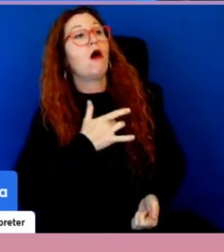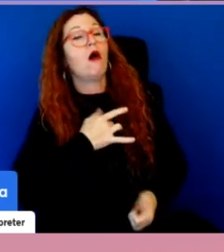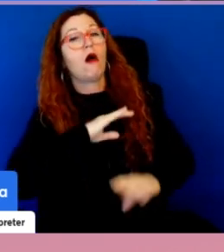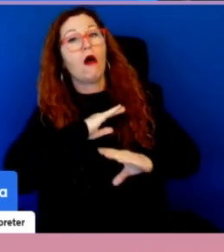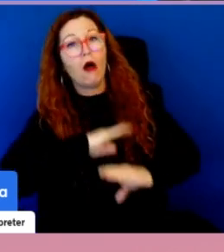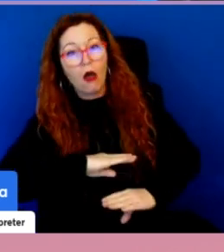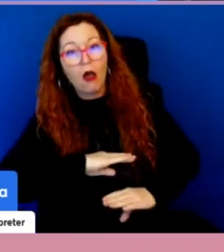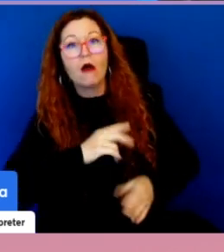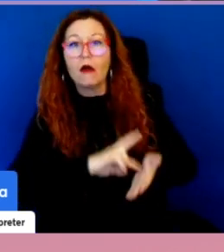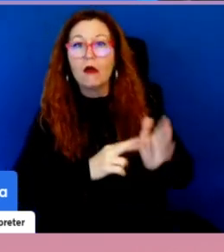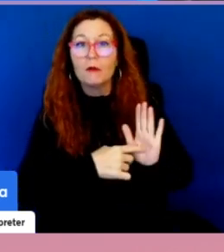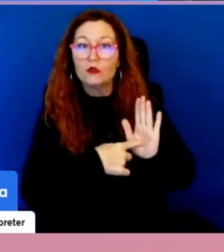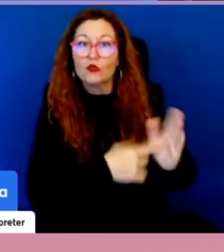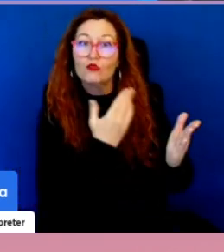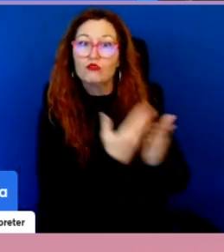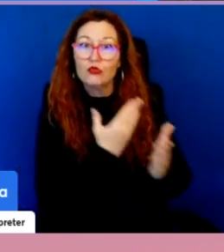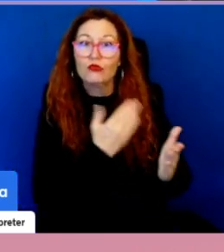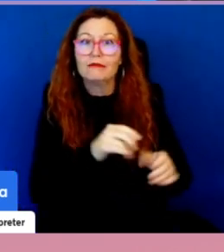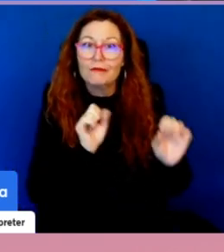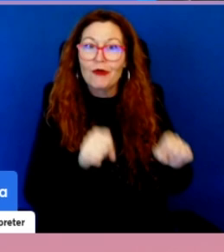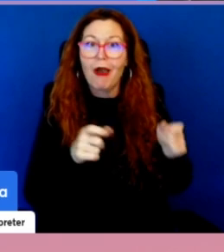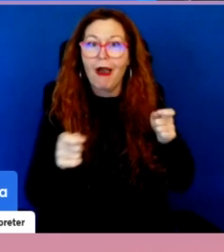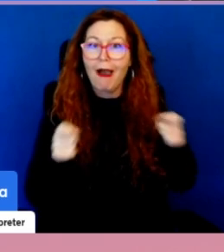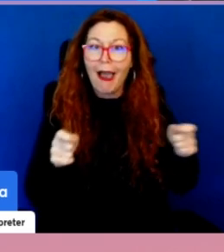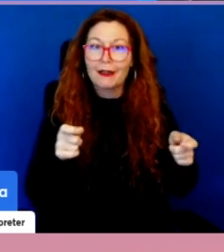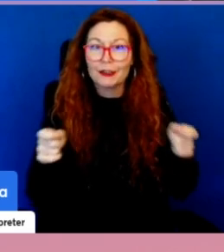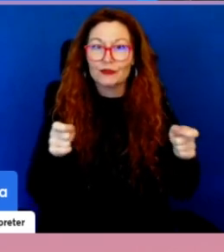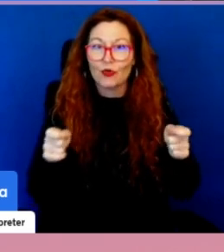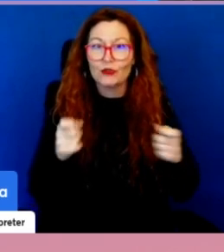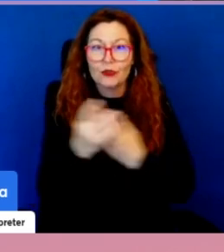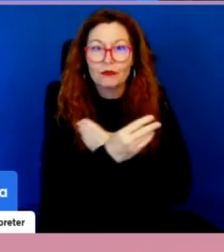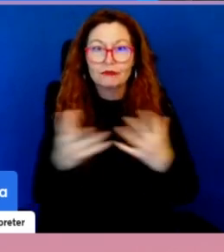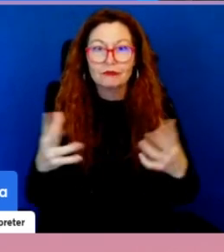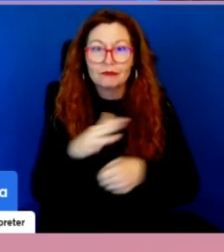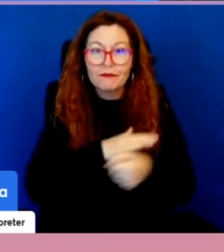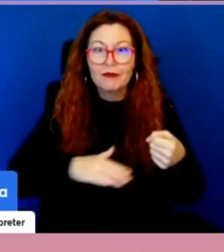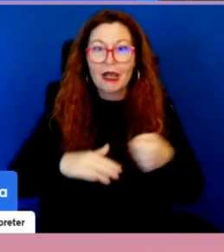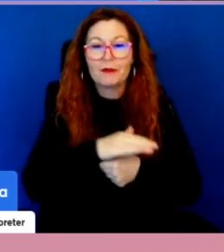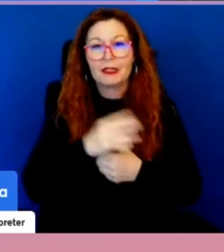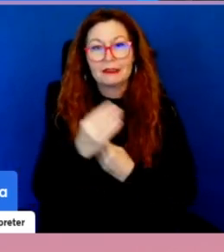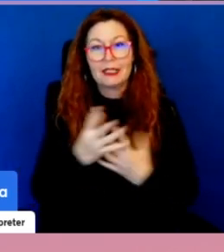over your data, uh, and it's a trust flag.